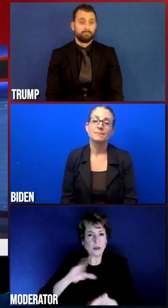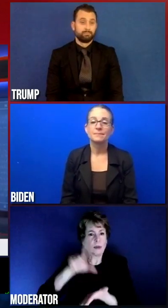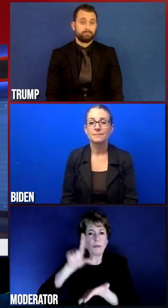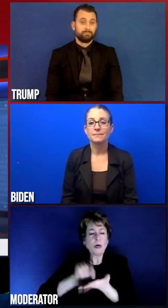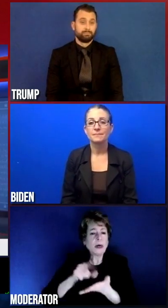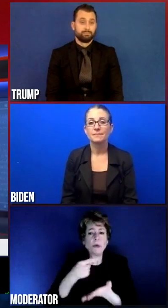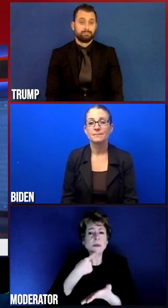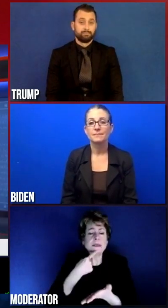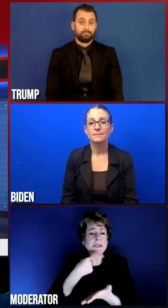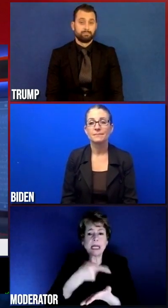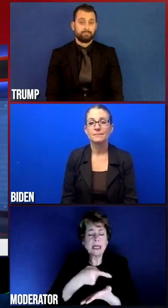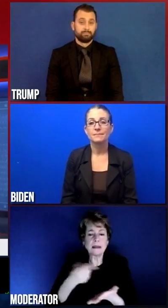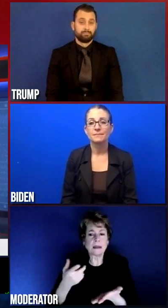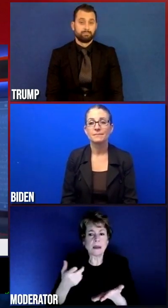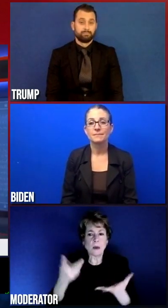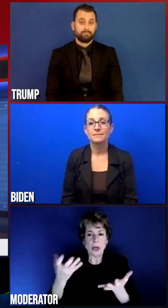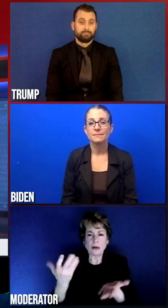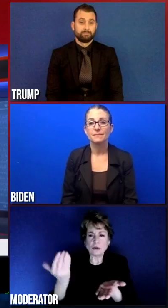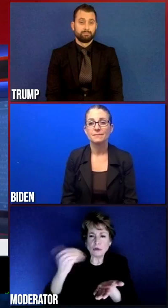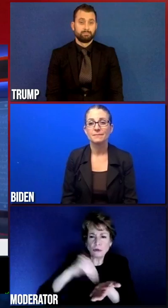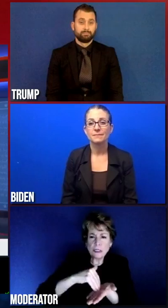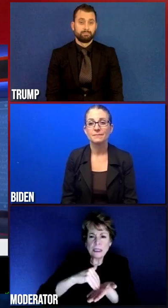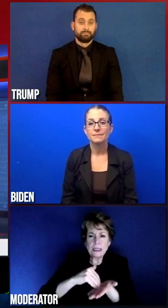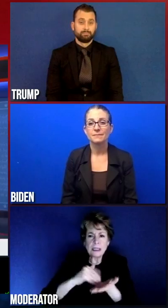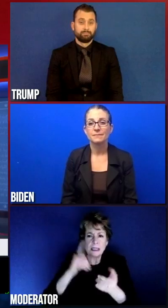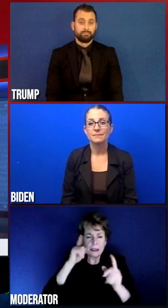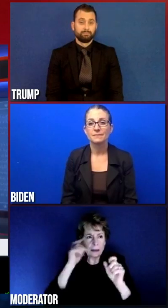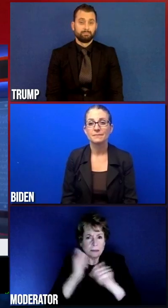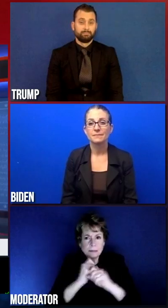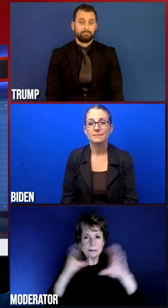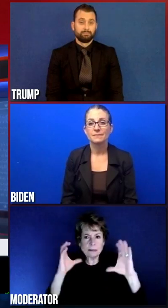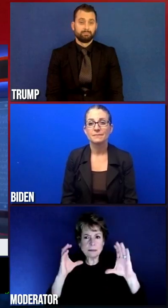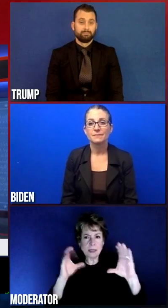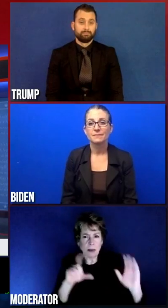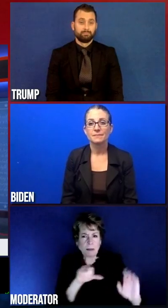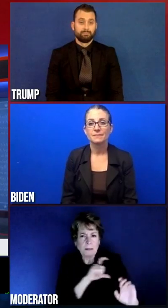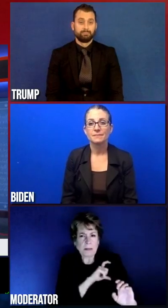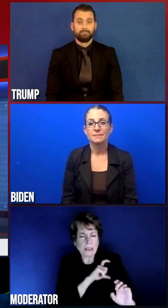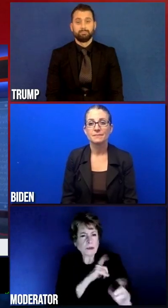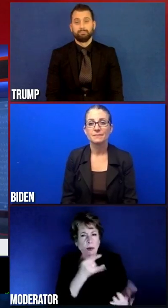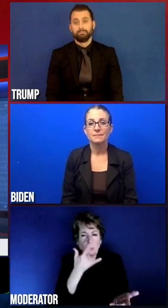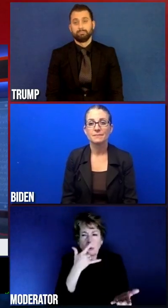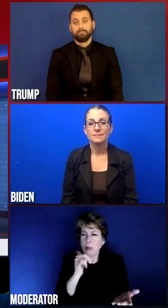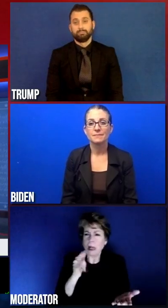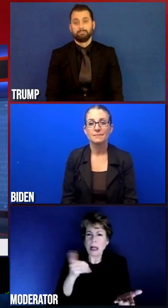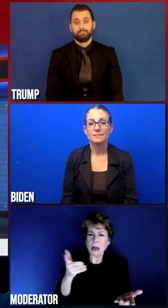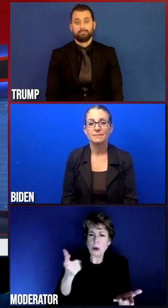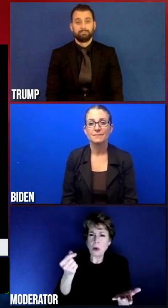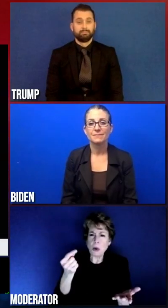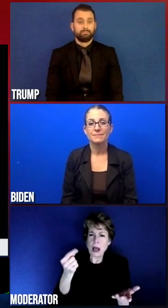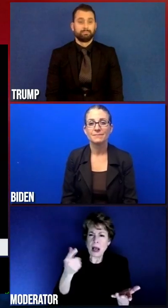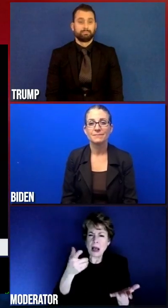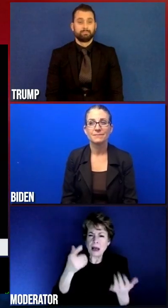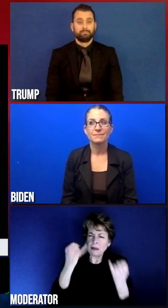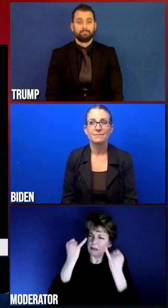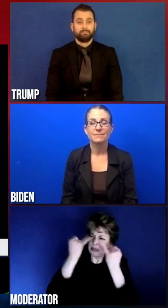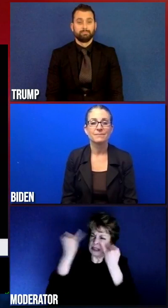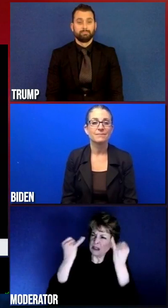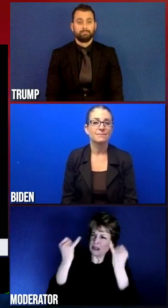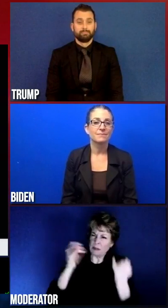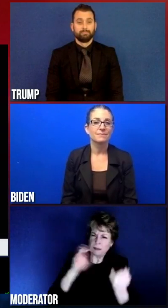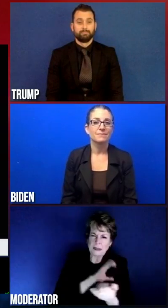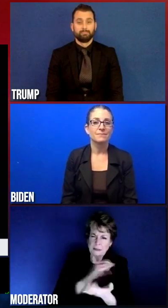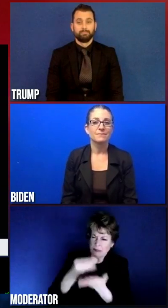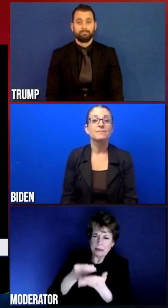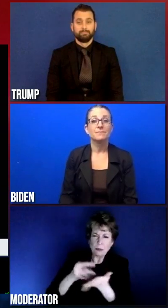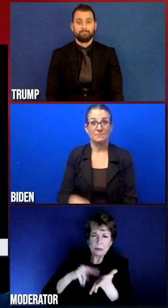Yeah. First of all, what does reimagining policing mean, and do you support? It means. Let me, if I might finish the question. What does reimagining